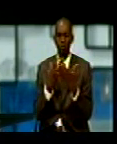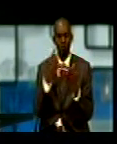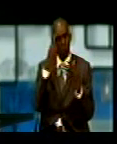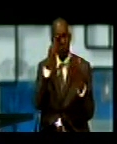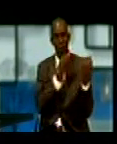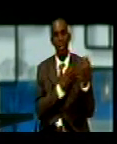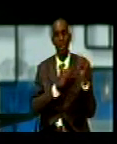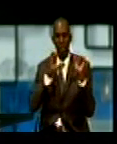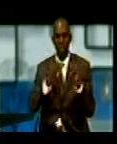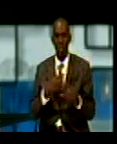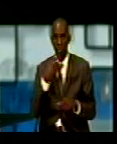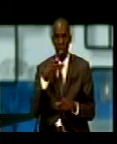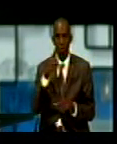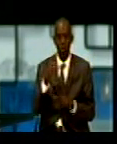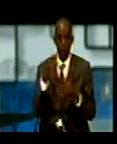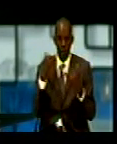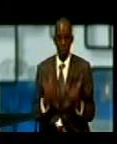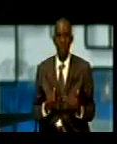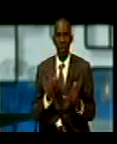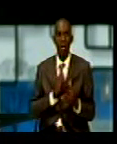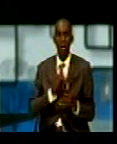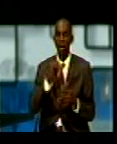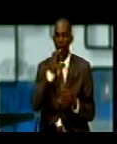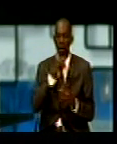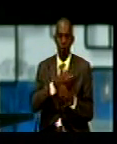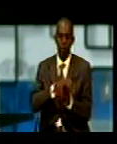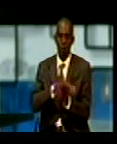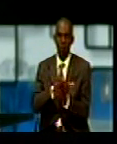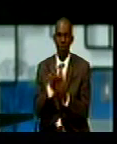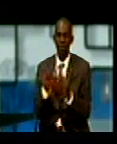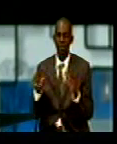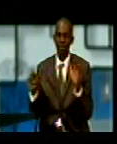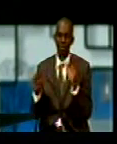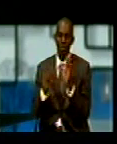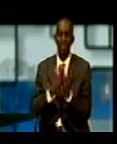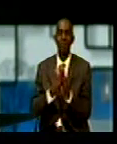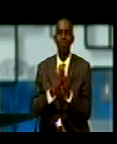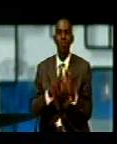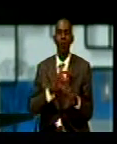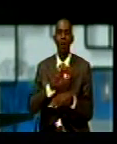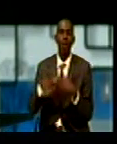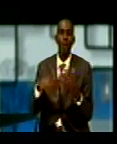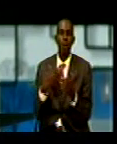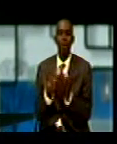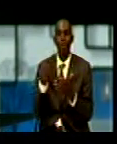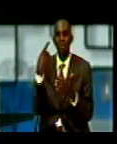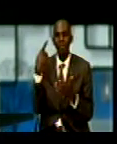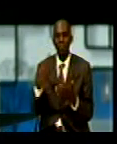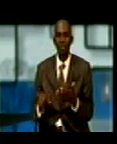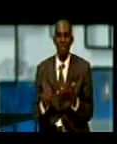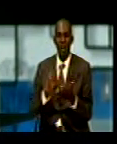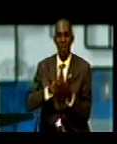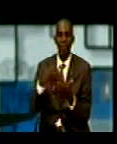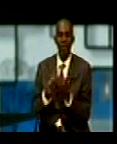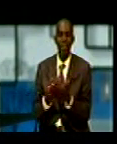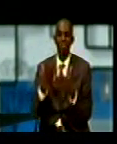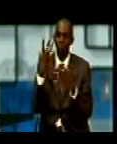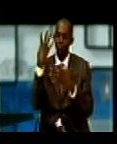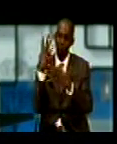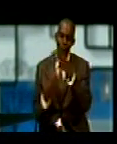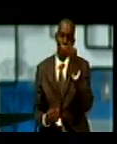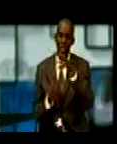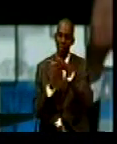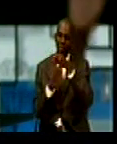that I am COVID-19 negative. All the symptoms have disappeared. Praise the